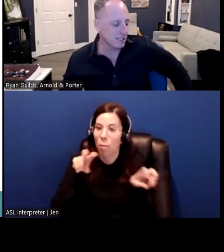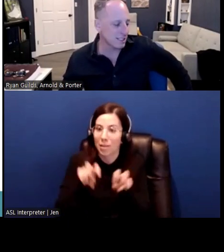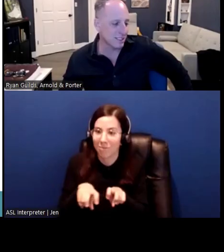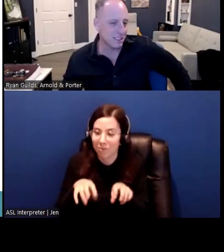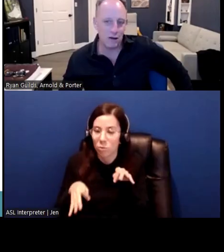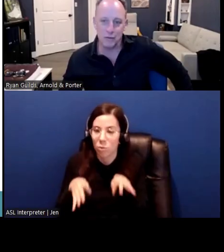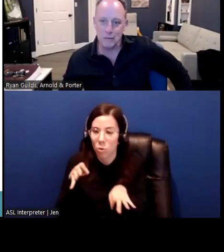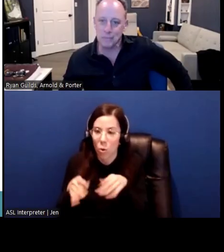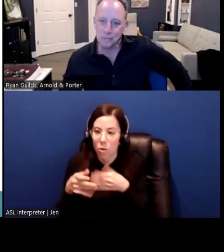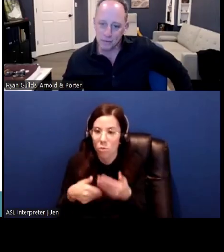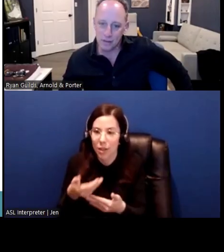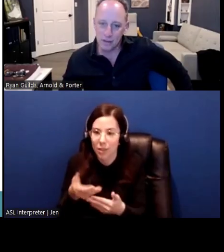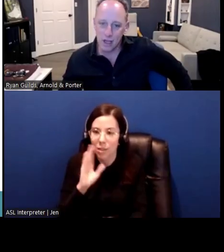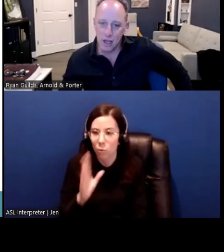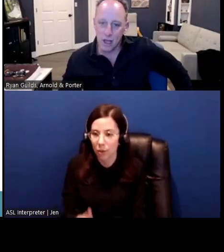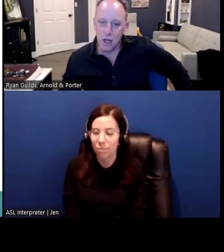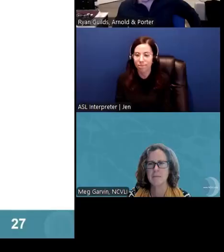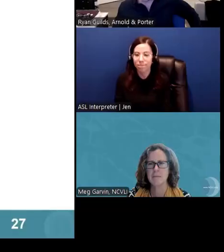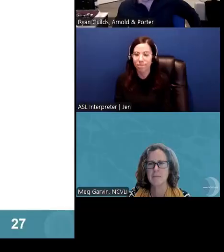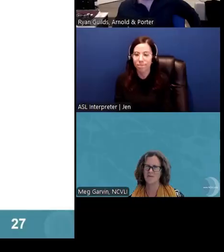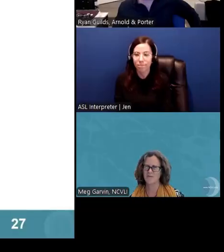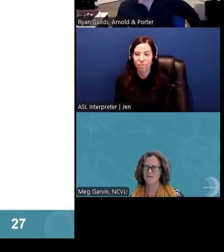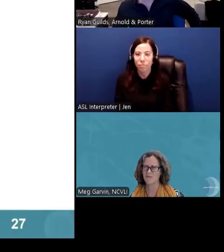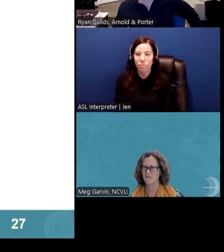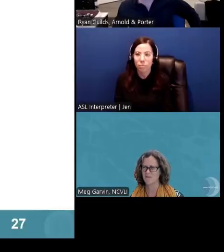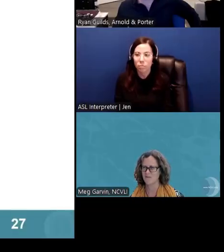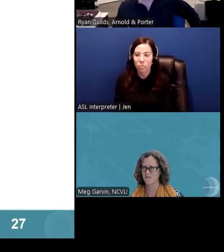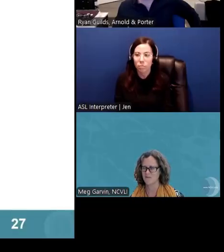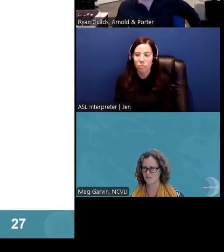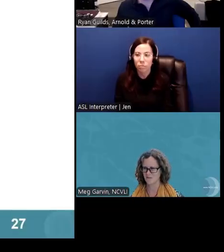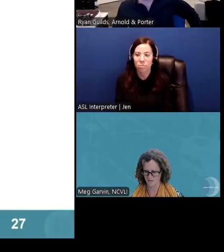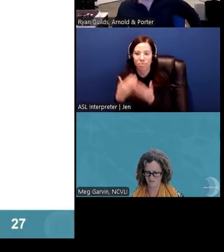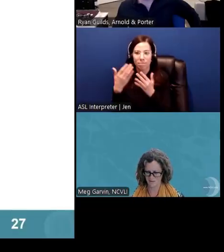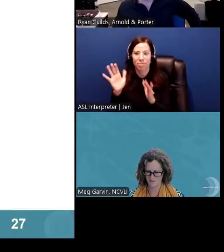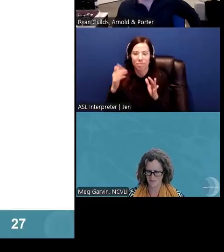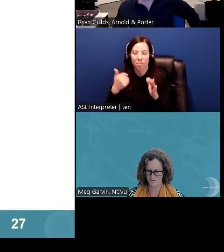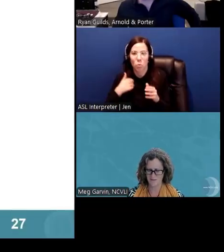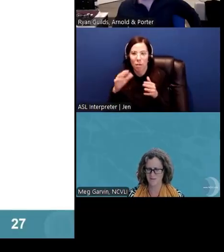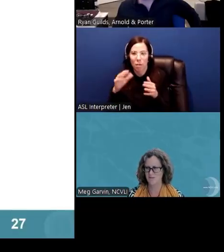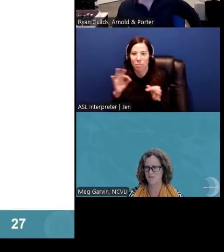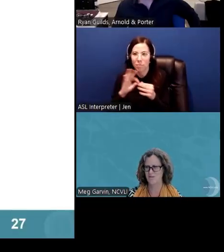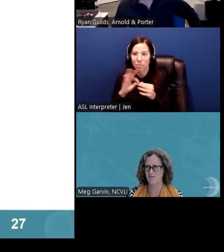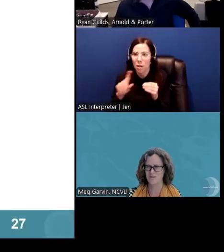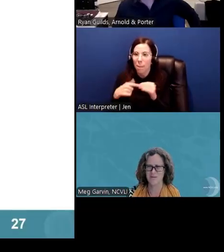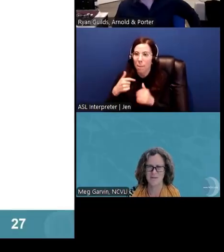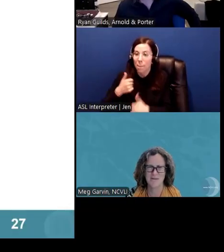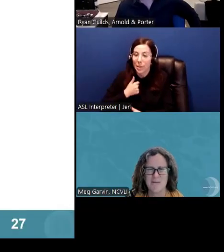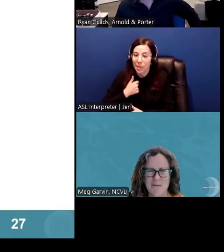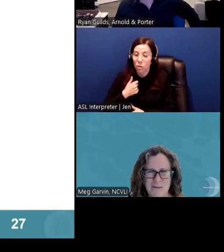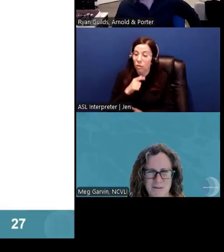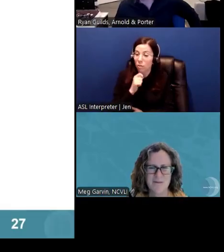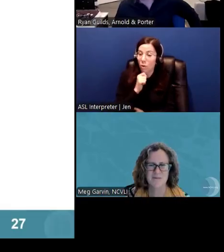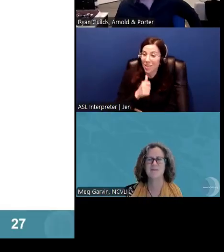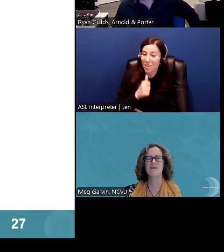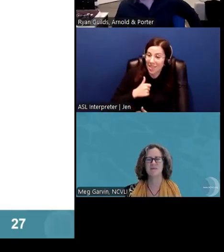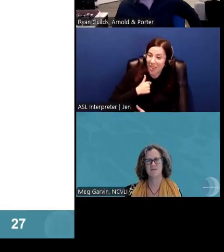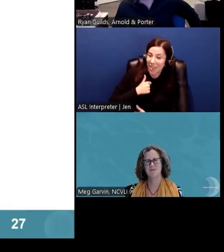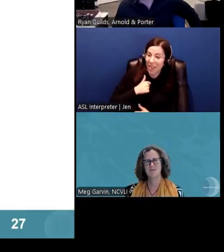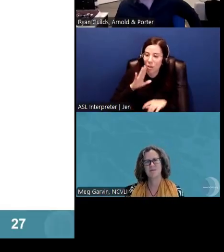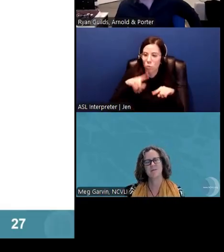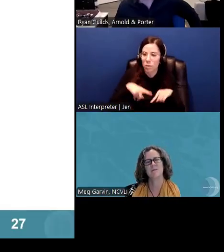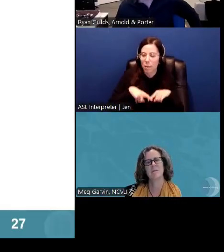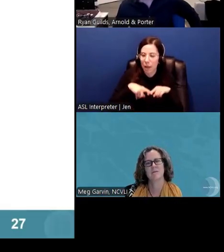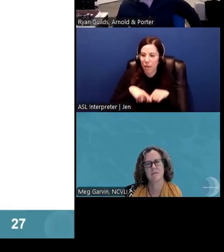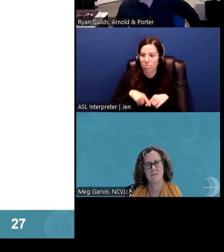court-martial process itself. So that's what I have for you on the military side. On the civilian, it's really just going to depend. I think the